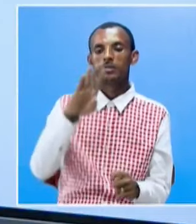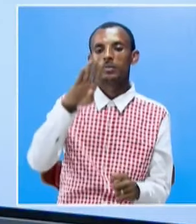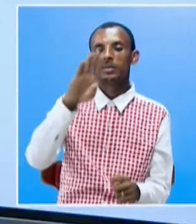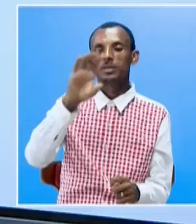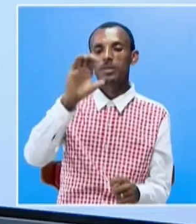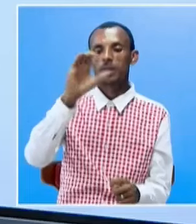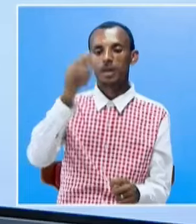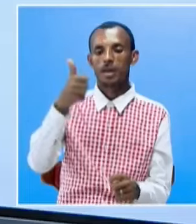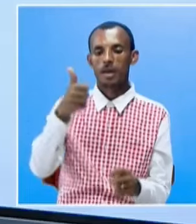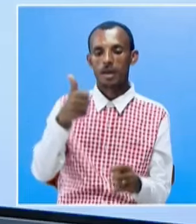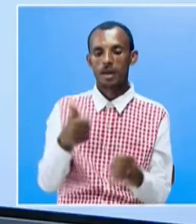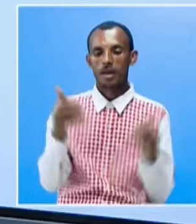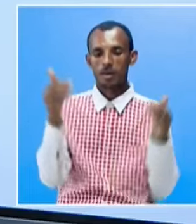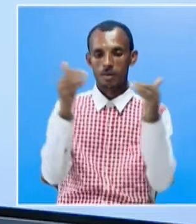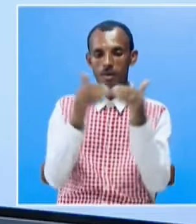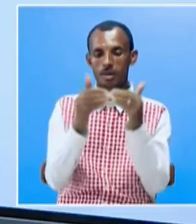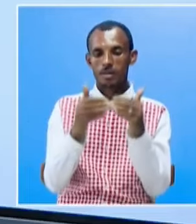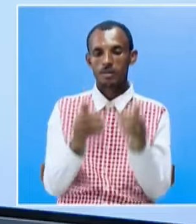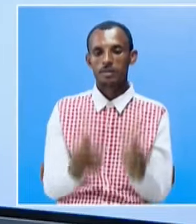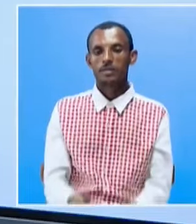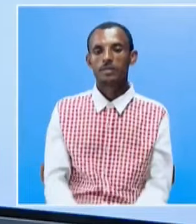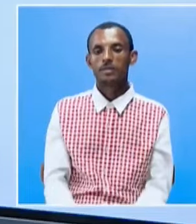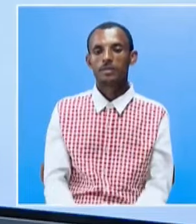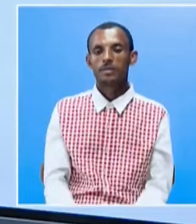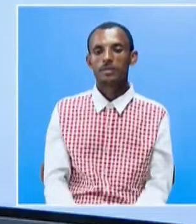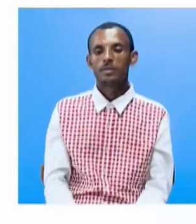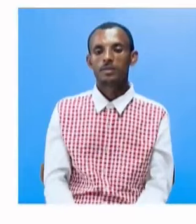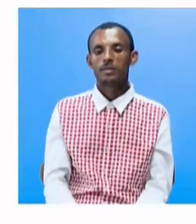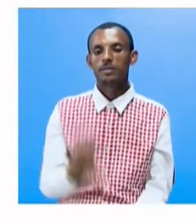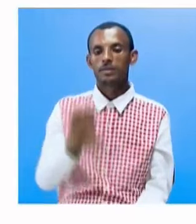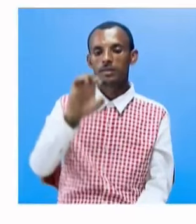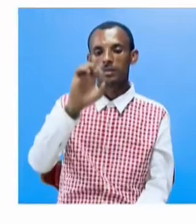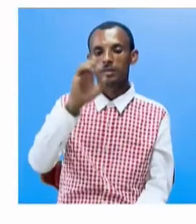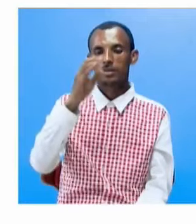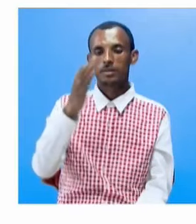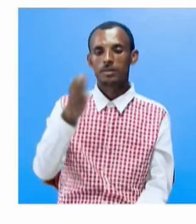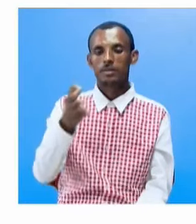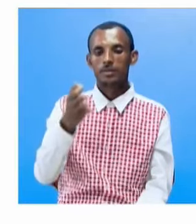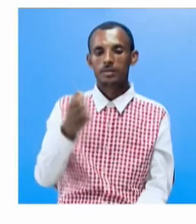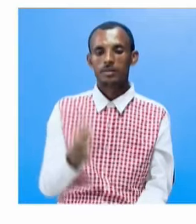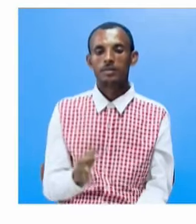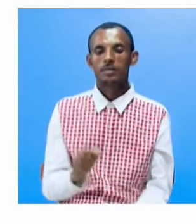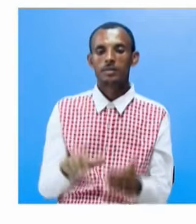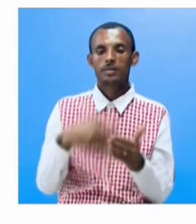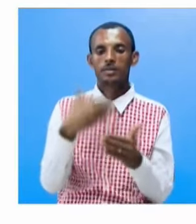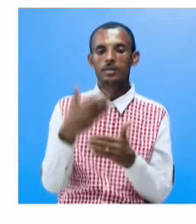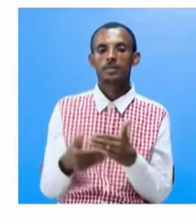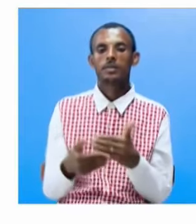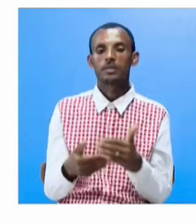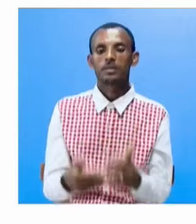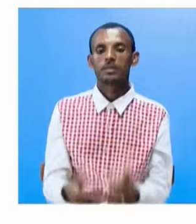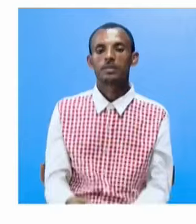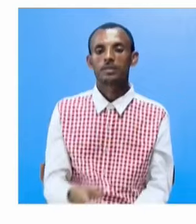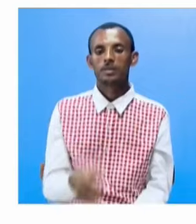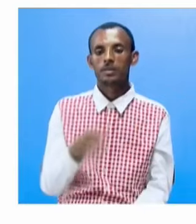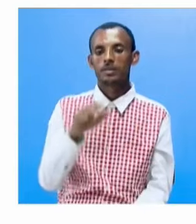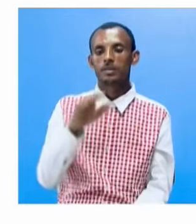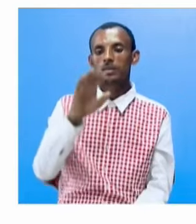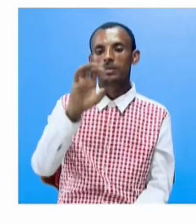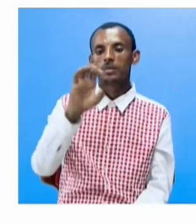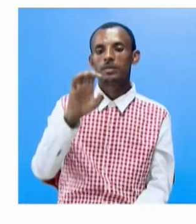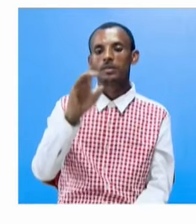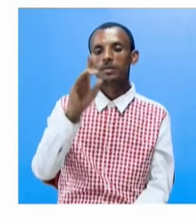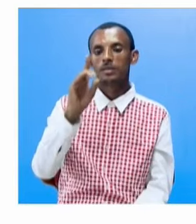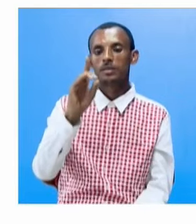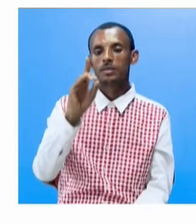BCA is congruent to EF. The next letter, the remaining letter is this D.